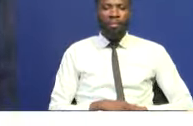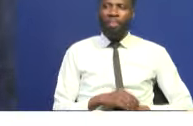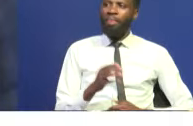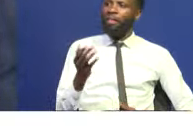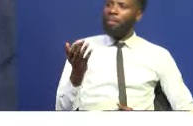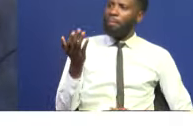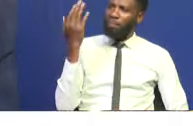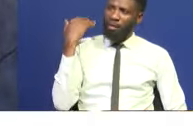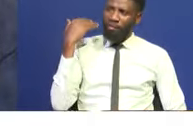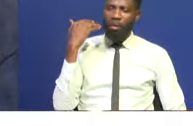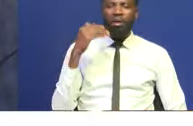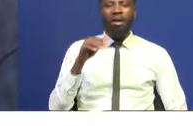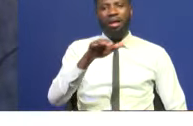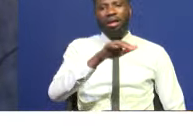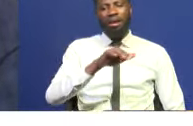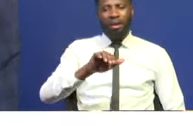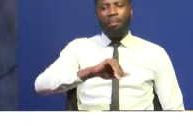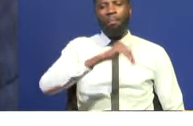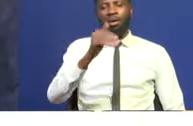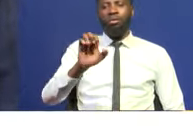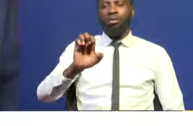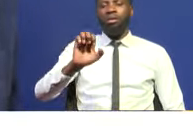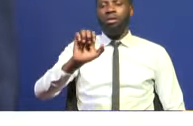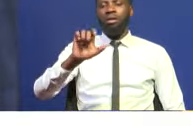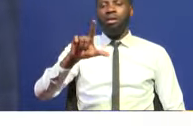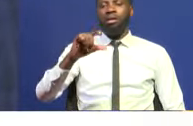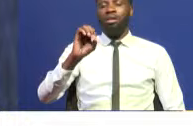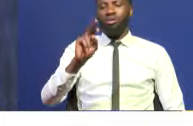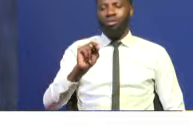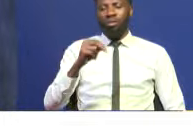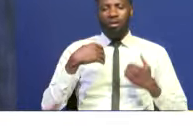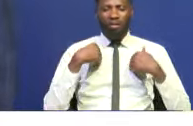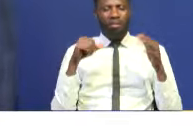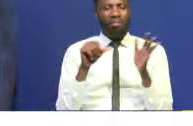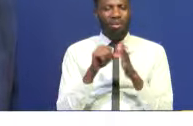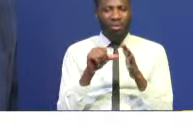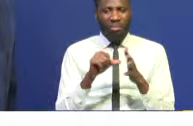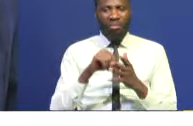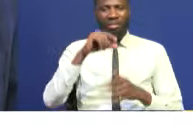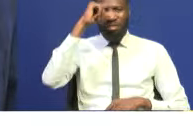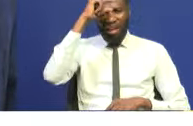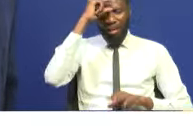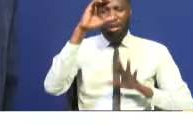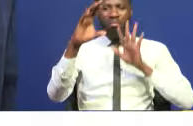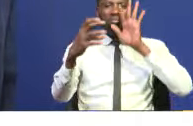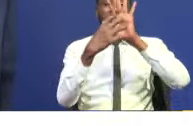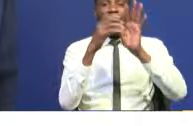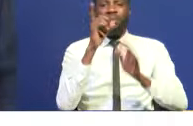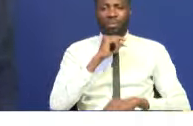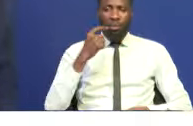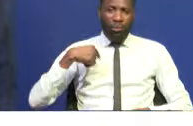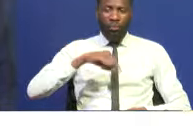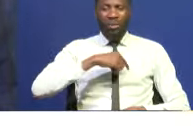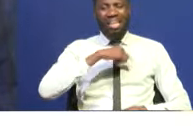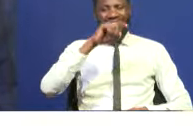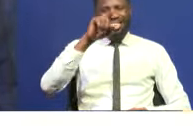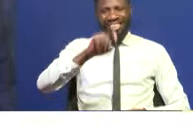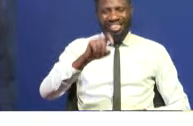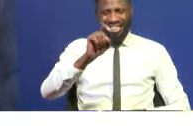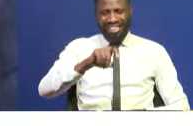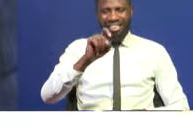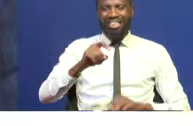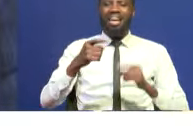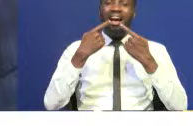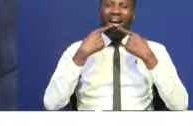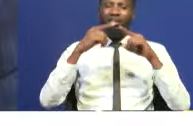ya SDLF. Serikali ikagazeti, we need to gazette Kerio Valley as a disturbance zone so that